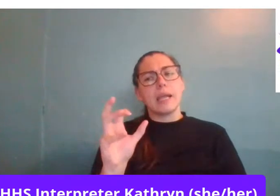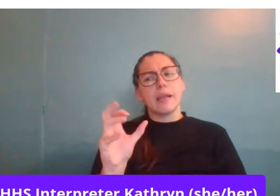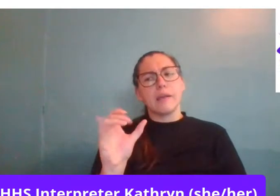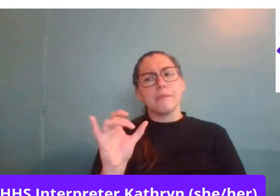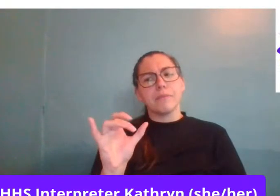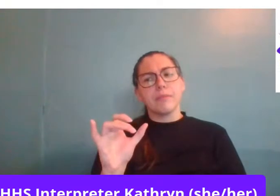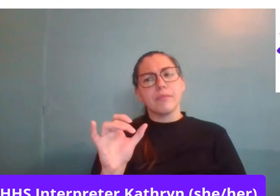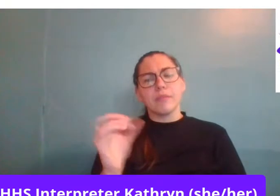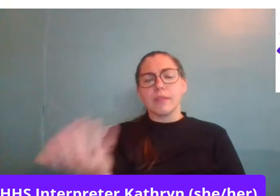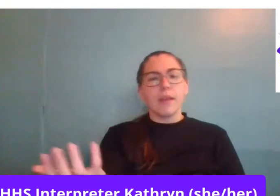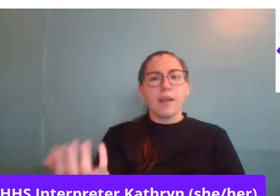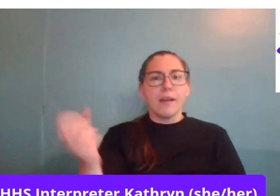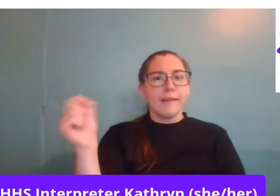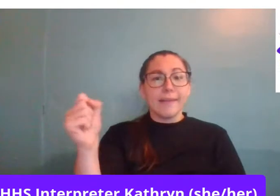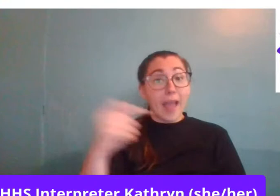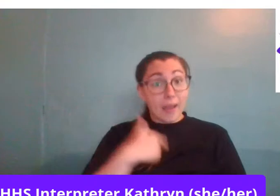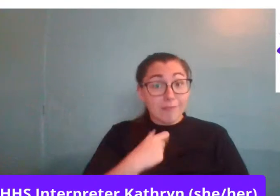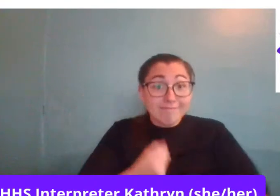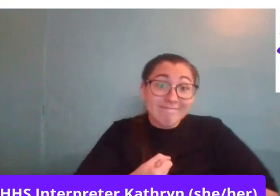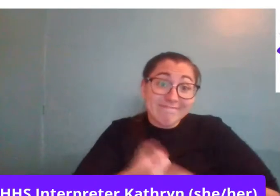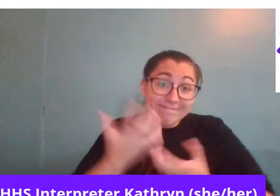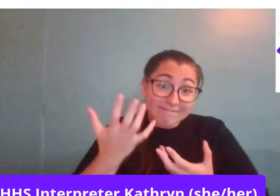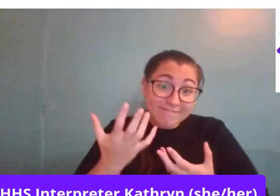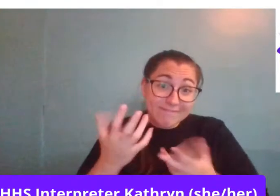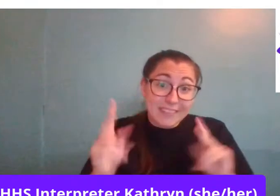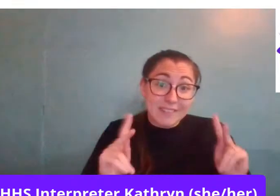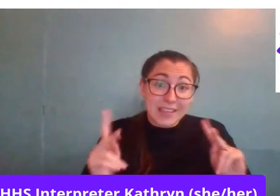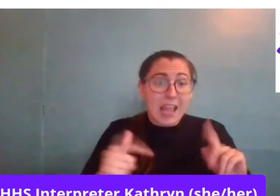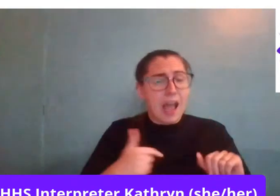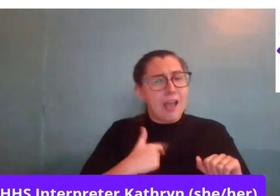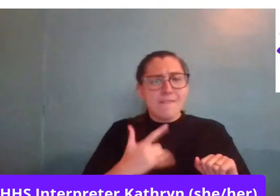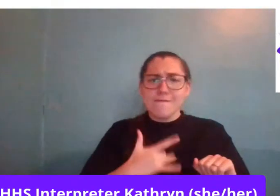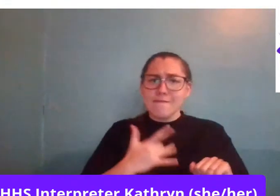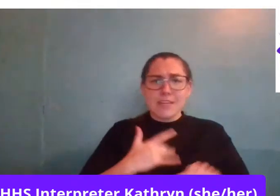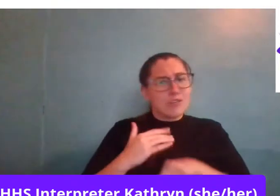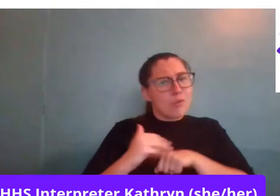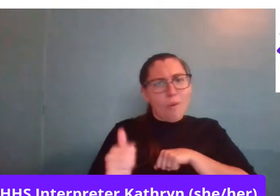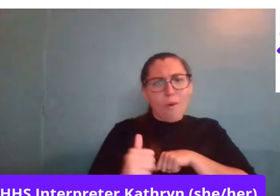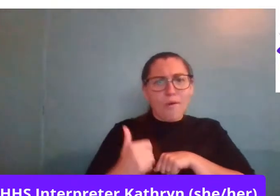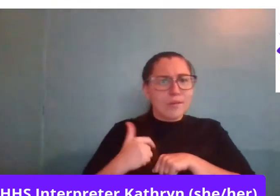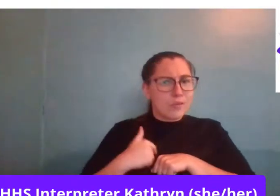yeah, folks, I'm putting it out there. I feel called to do it. I'm doing it.